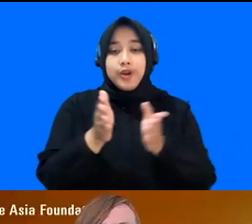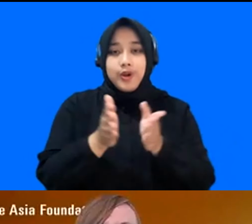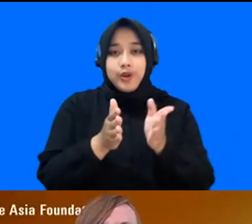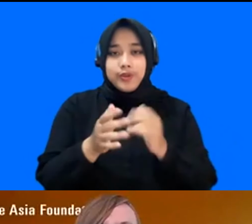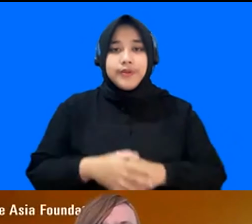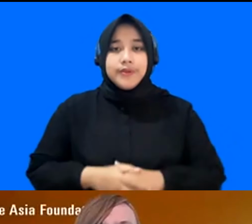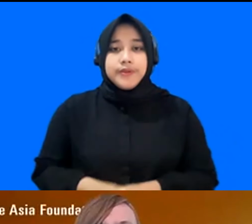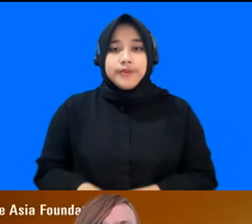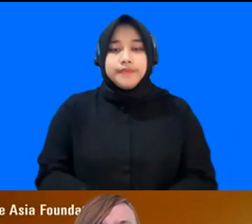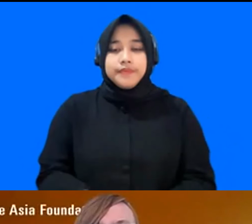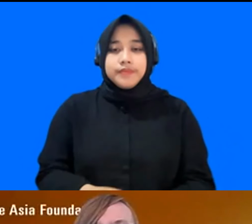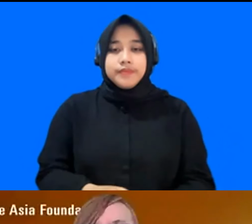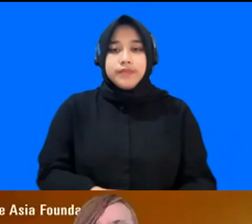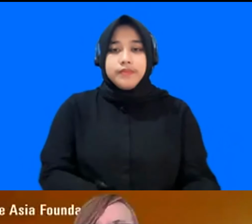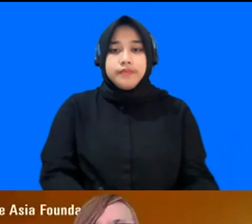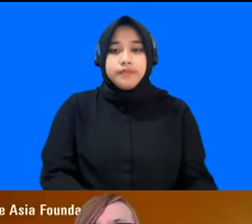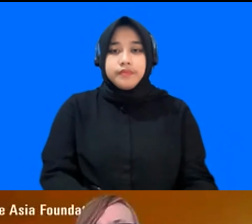session. Tamara.